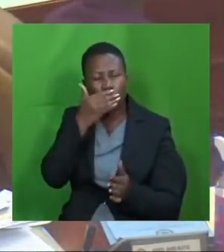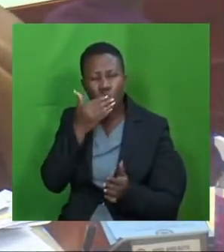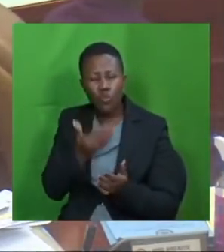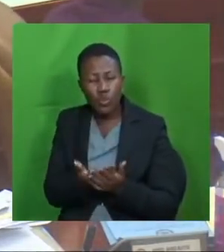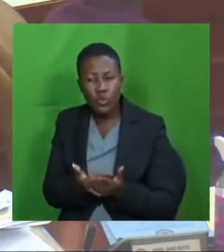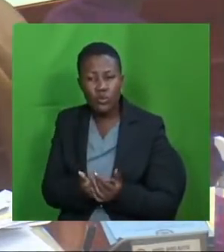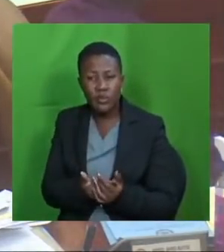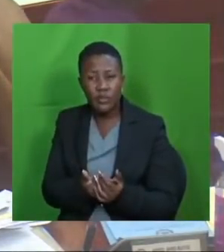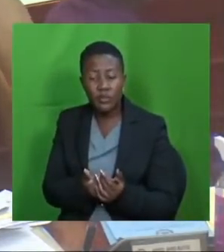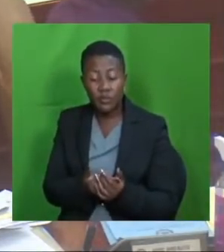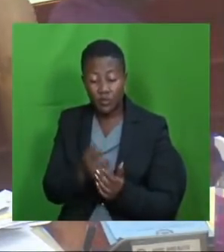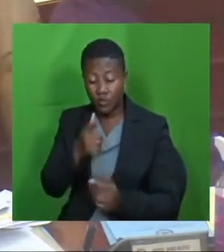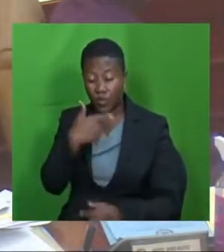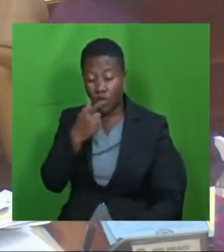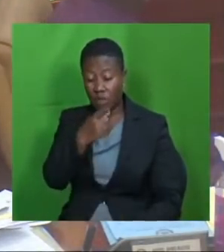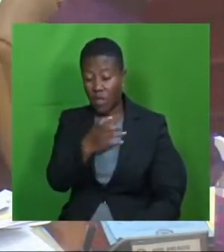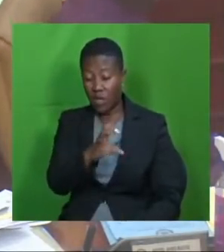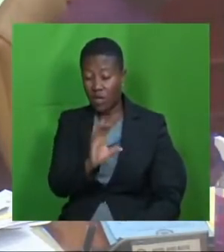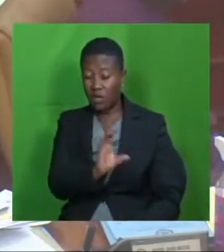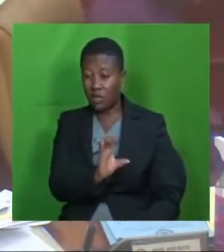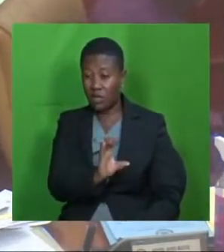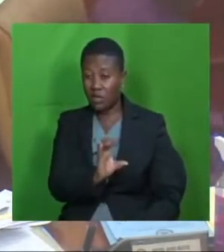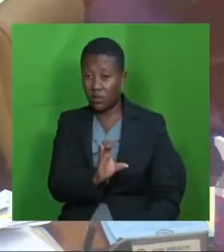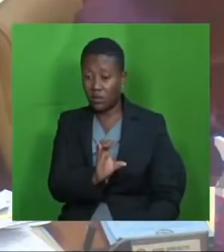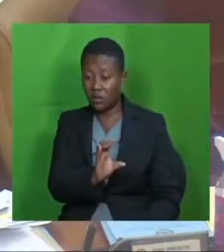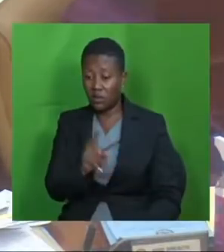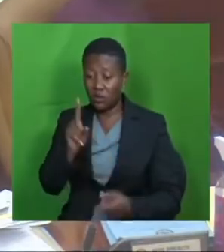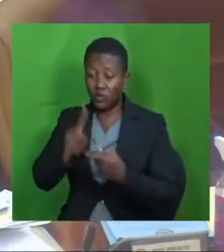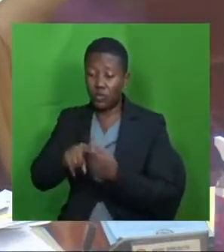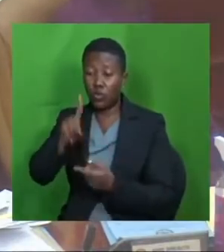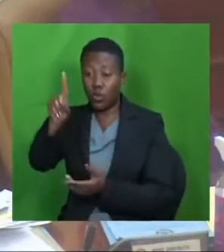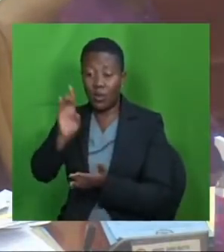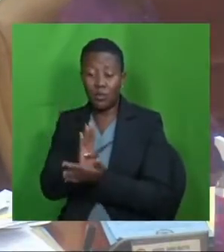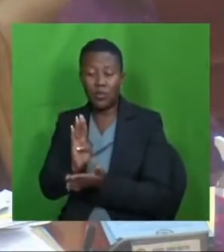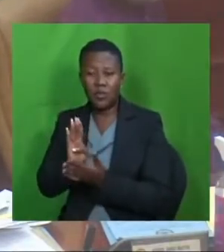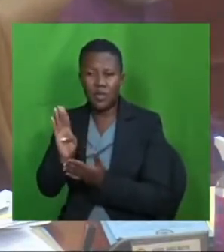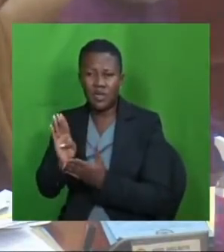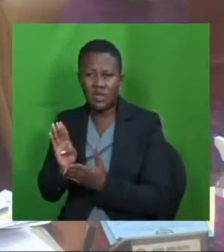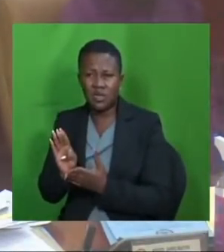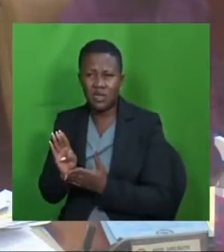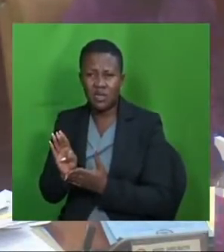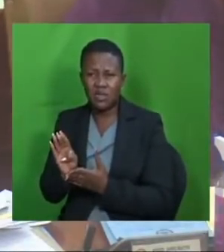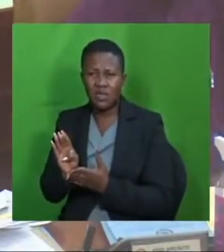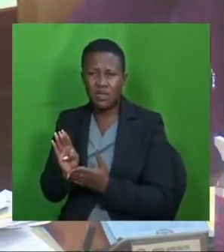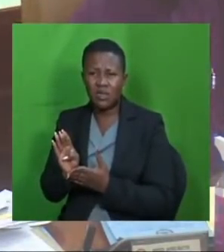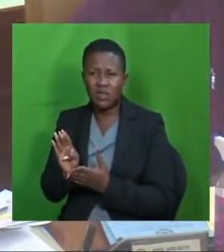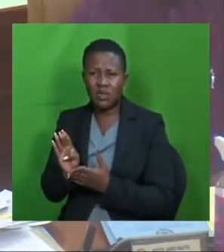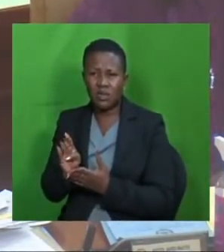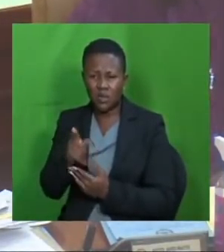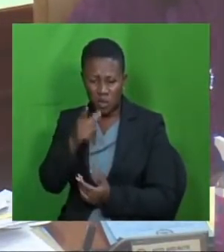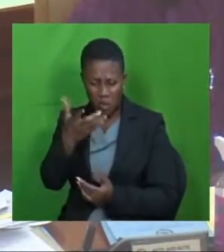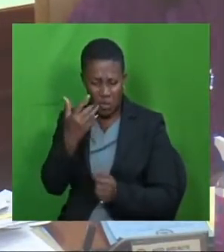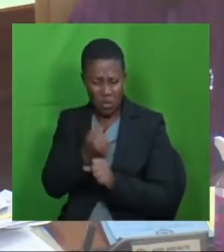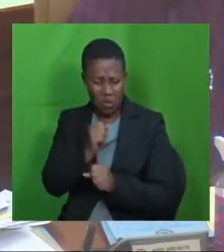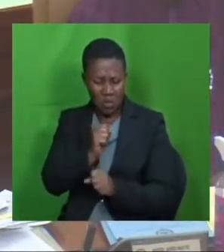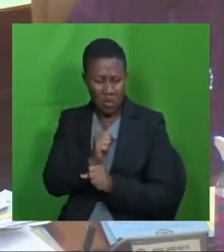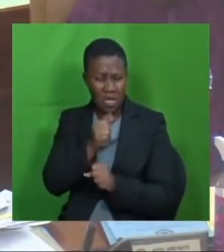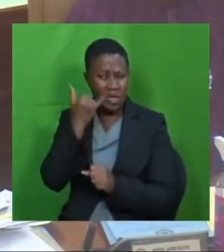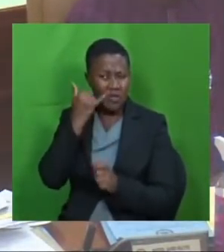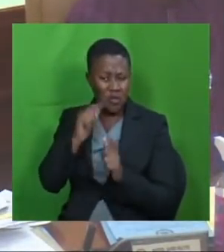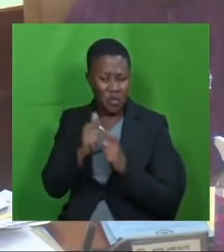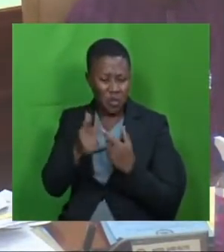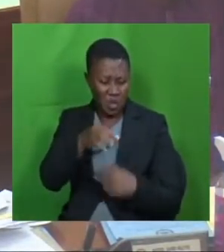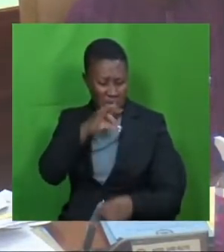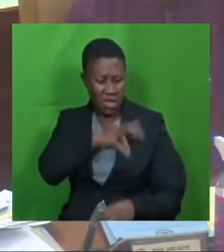saying 100 Ghana cedis to 1 billion, open-ended. You are only going to make the telcos profitable. I heard the Minister